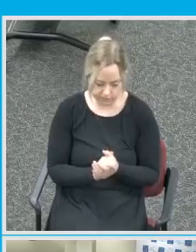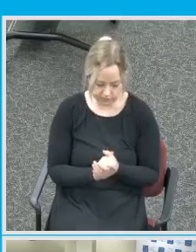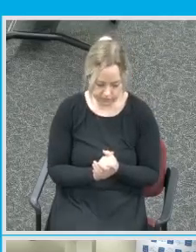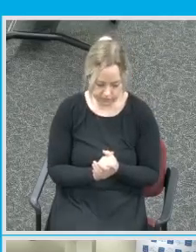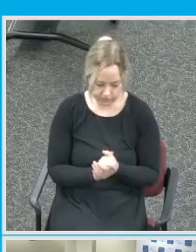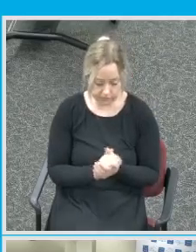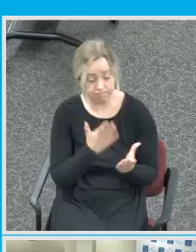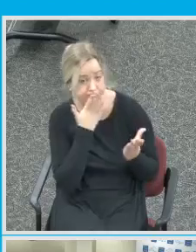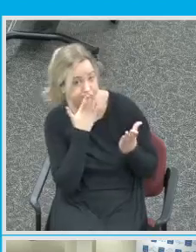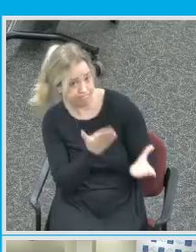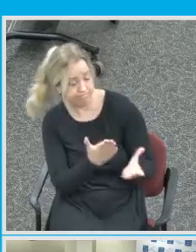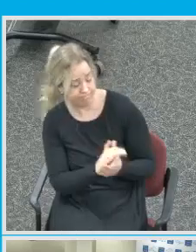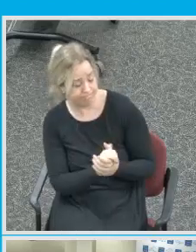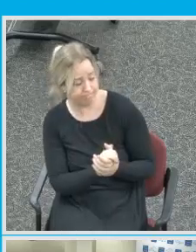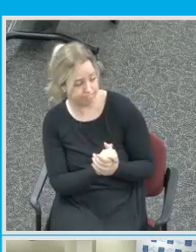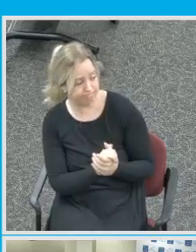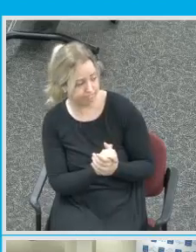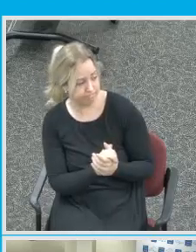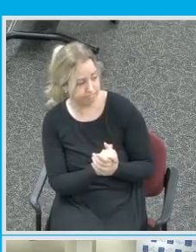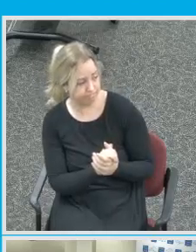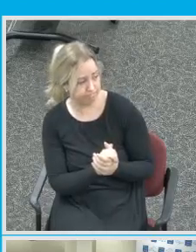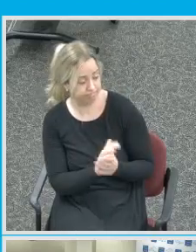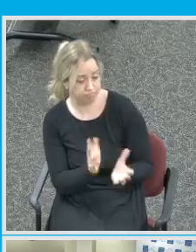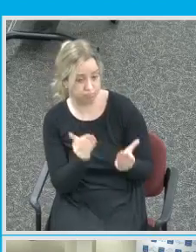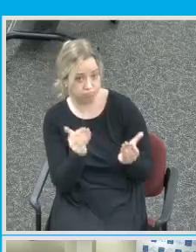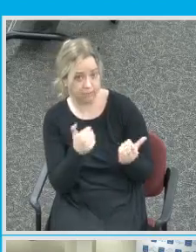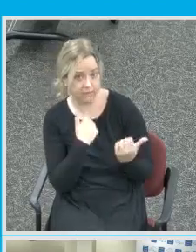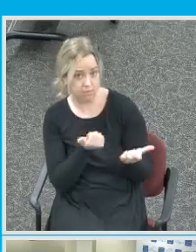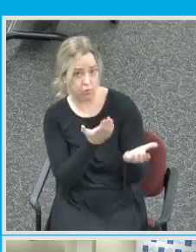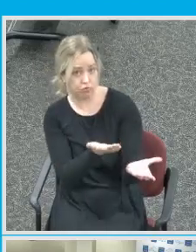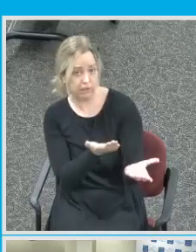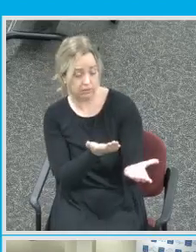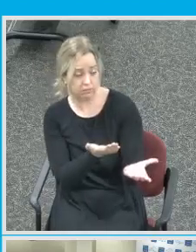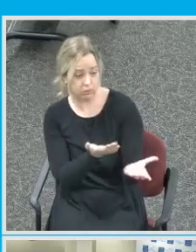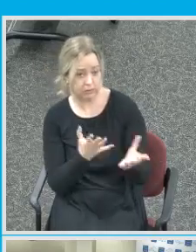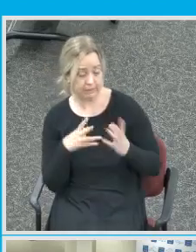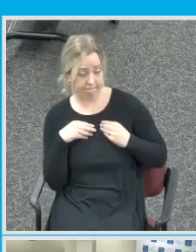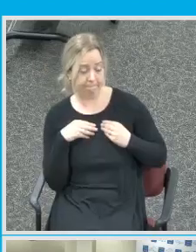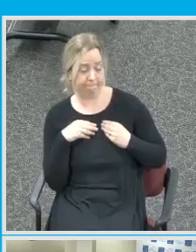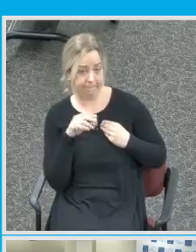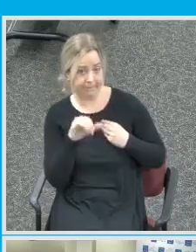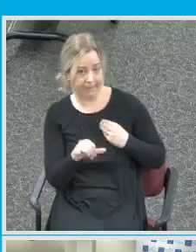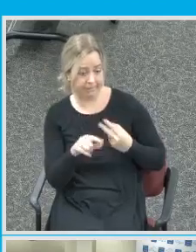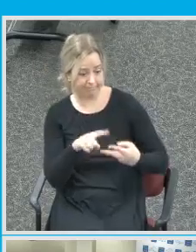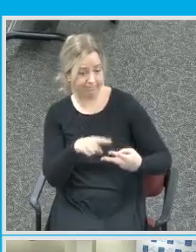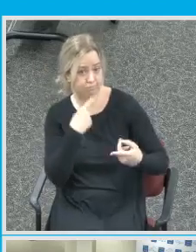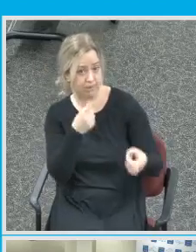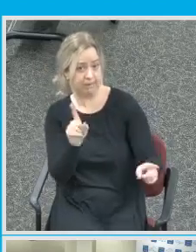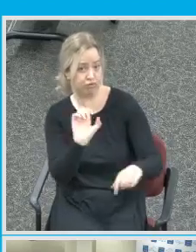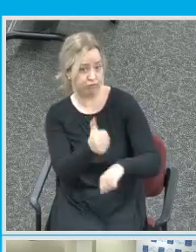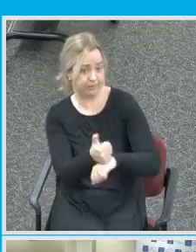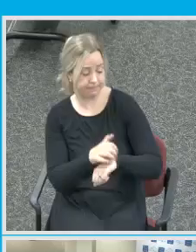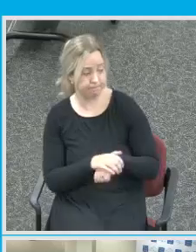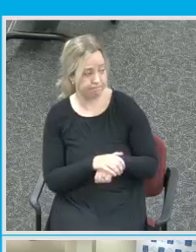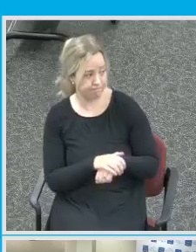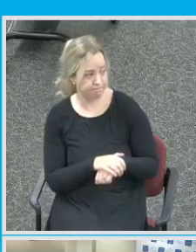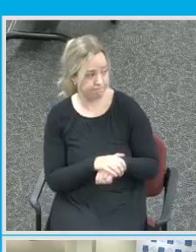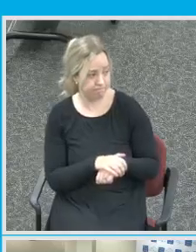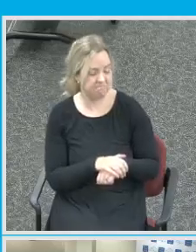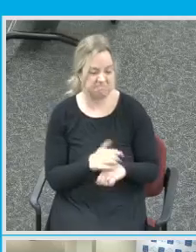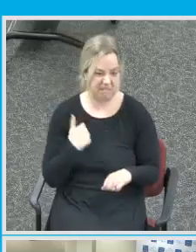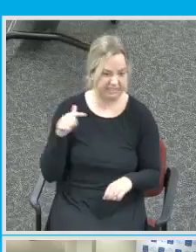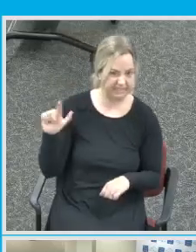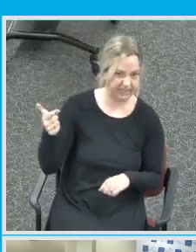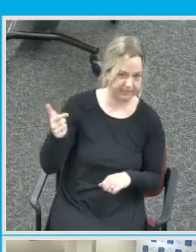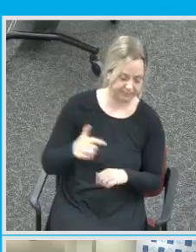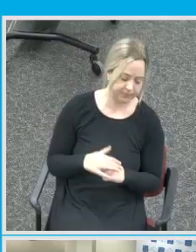Okay, thank you, Lori. Can I get a motion to accept this proclamation? So moved.